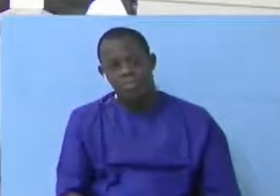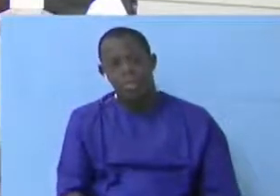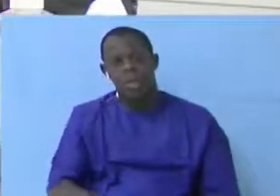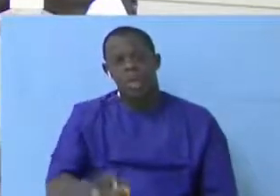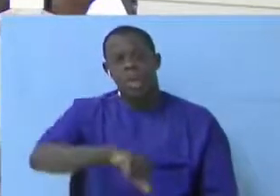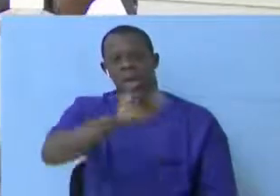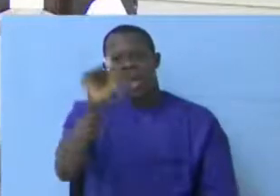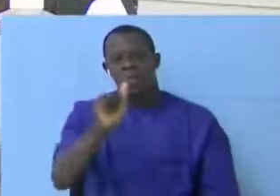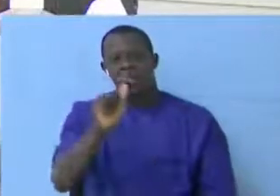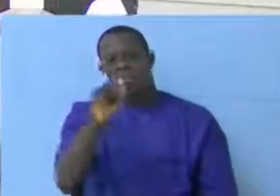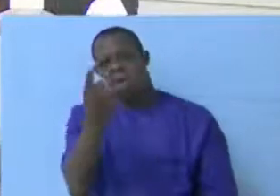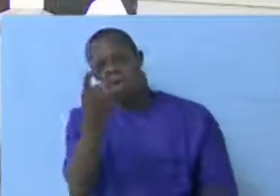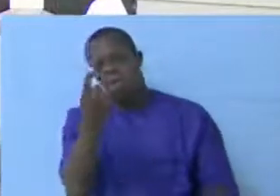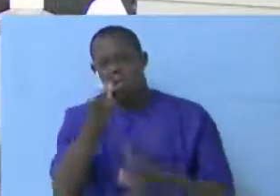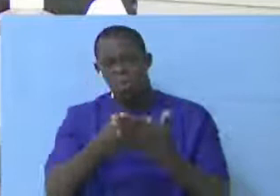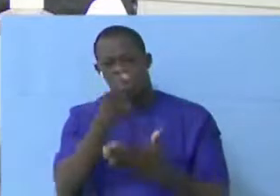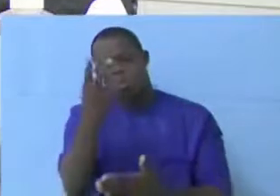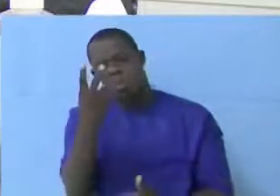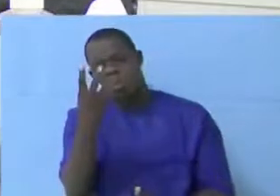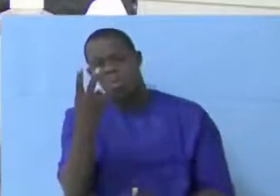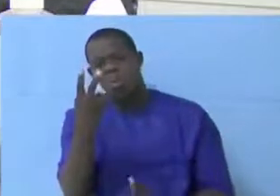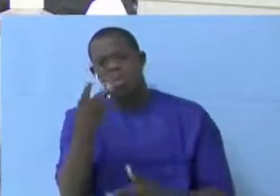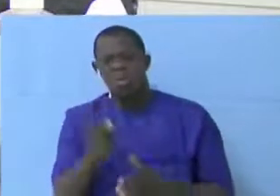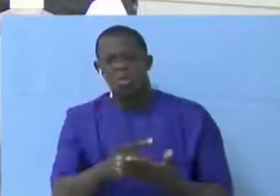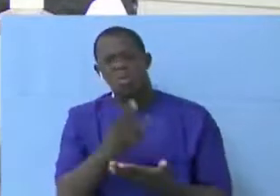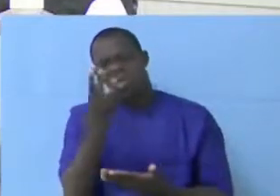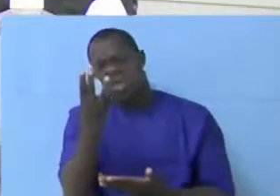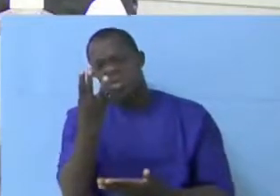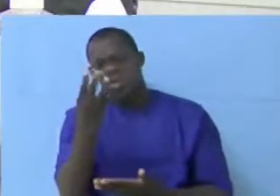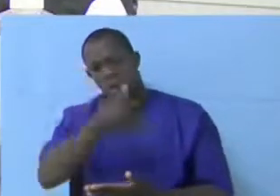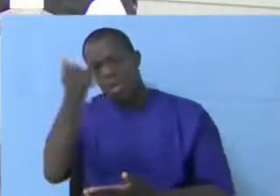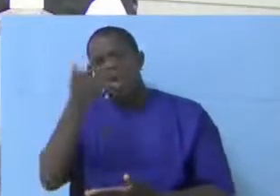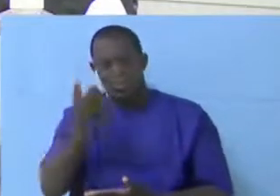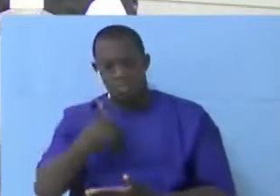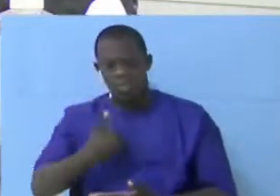Probably 1 or 2 or 3 other people.